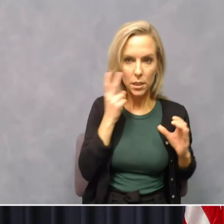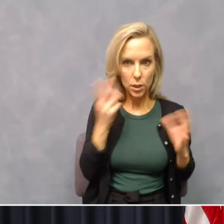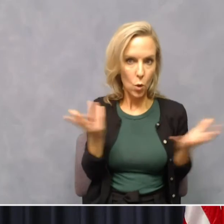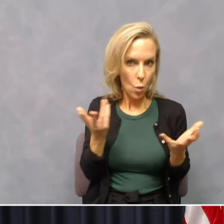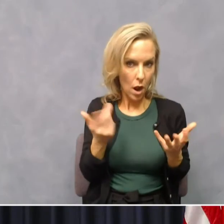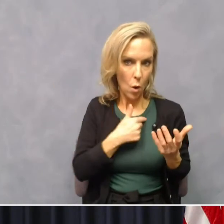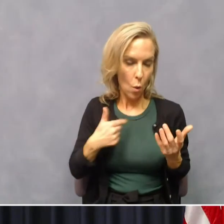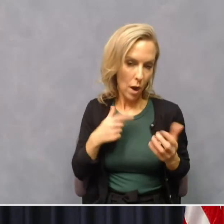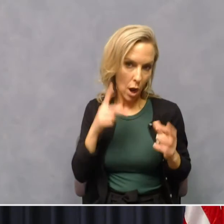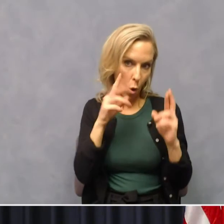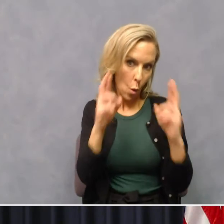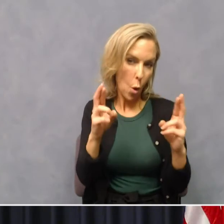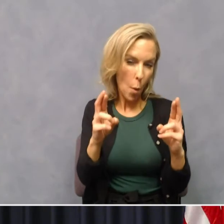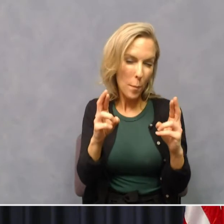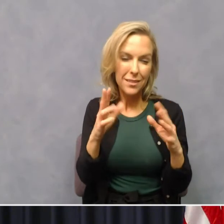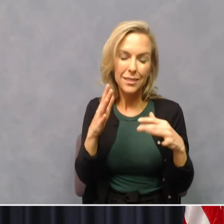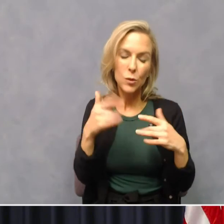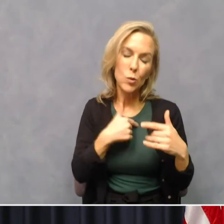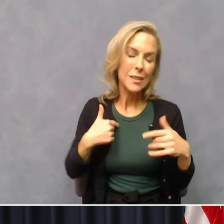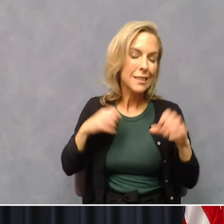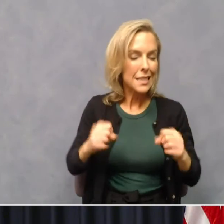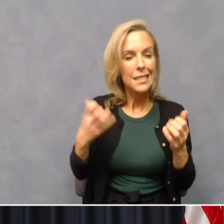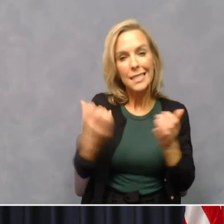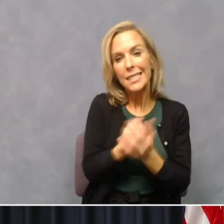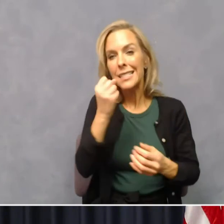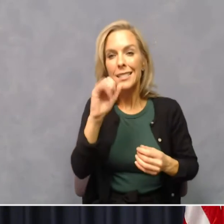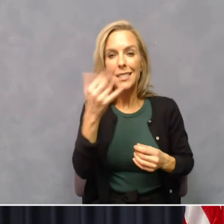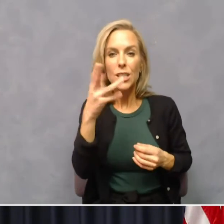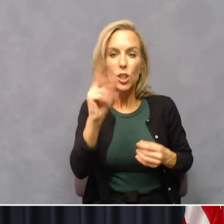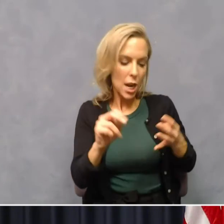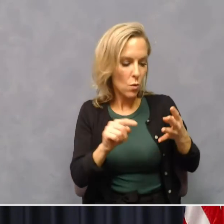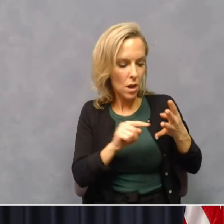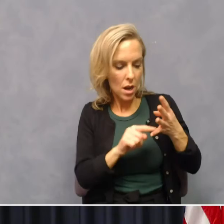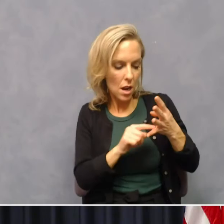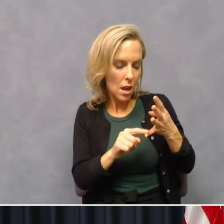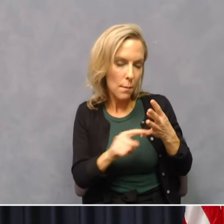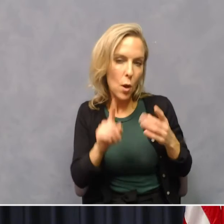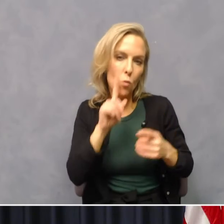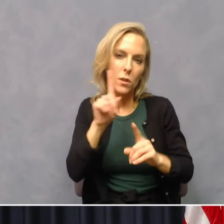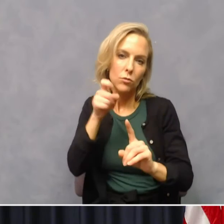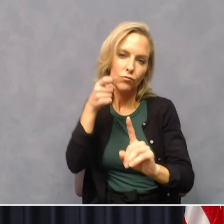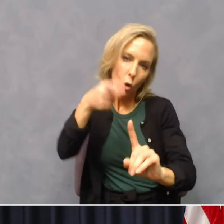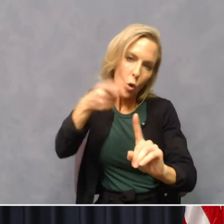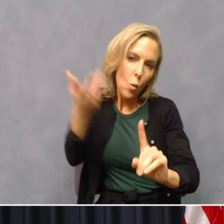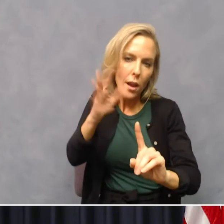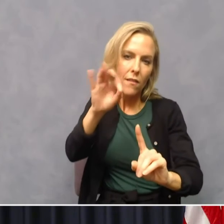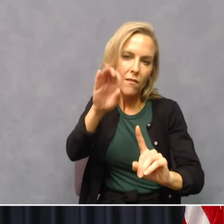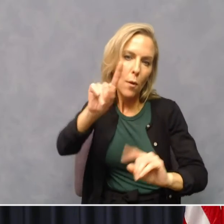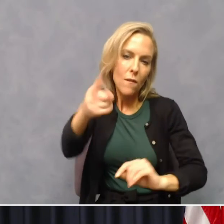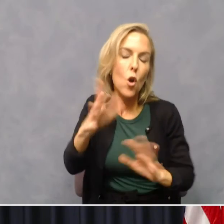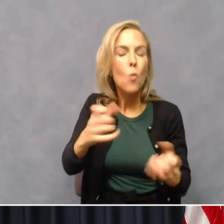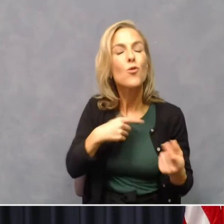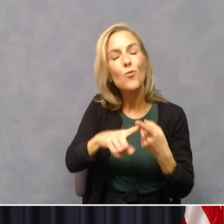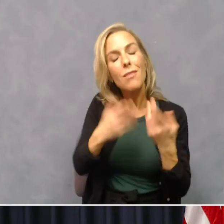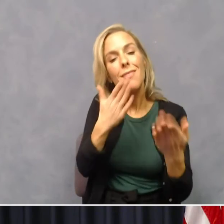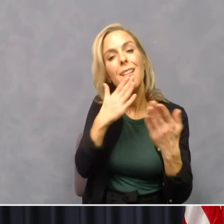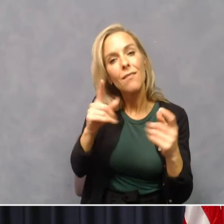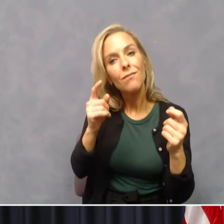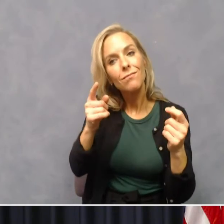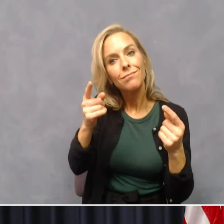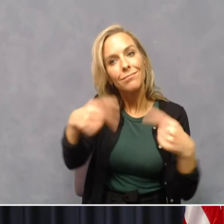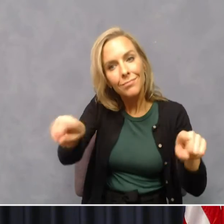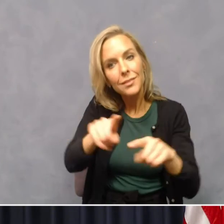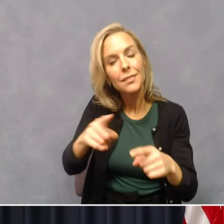as the last week of January, but right now, target date February 1st. I want to thank everybody for giving us a little bit of